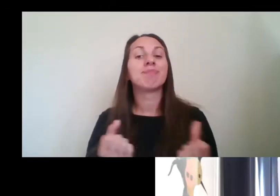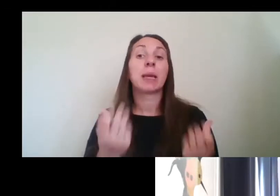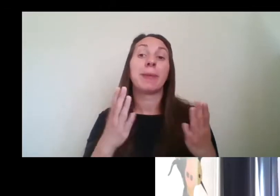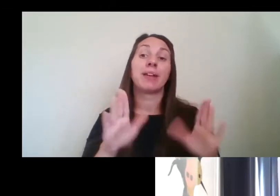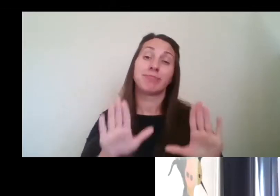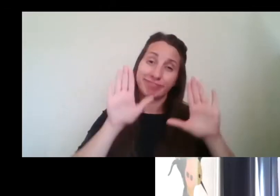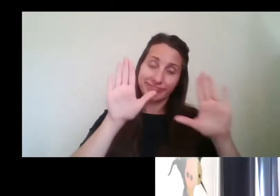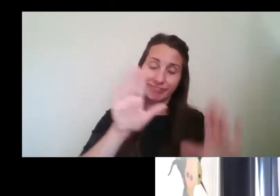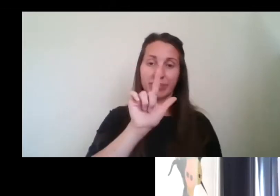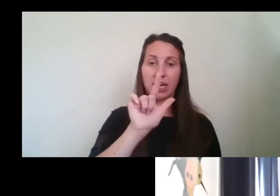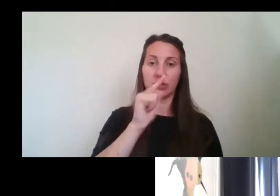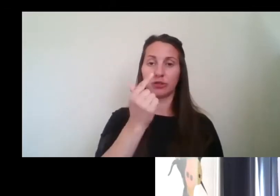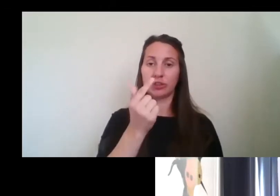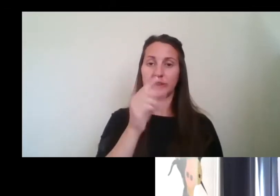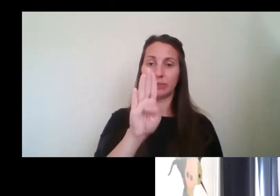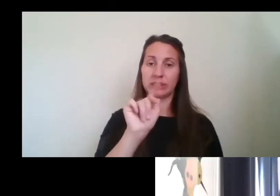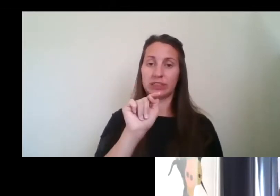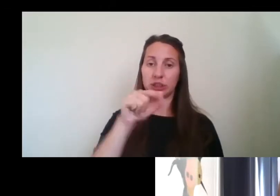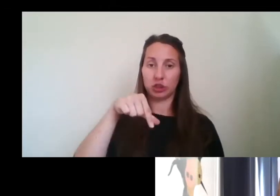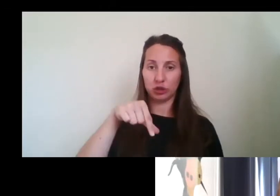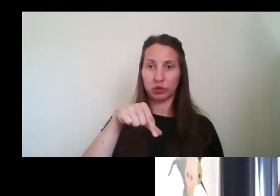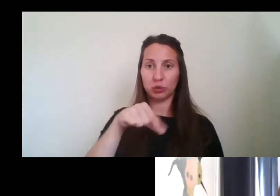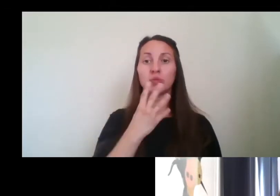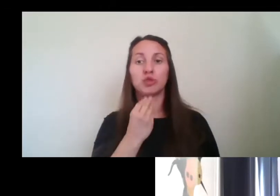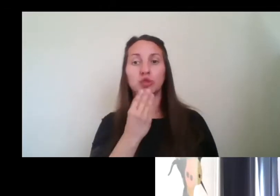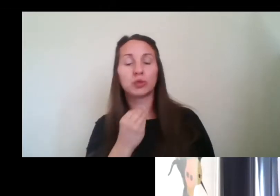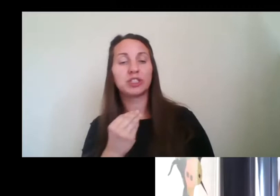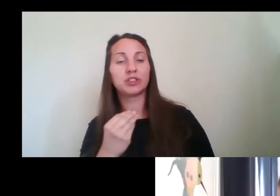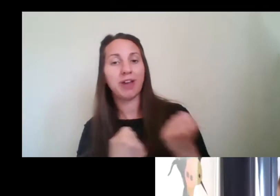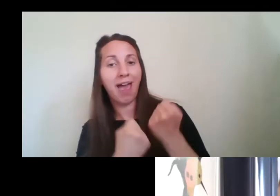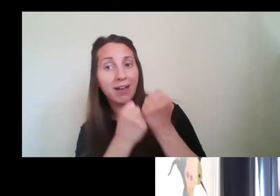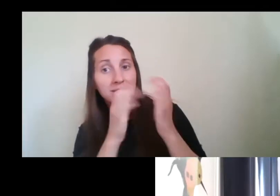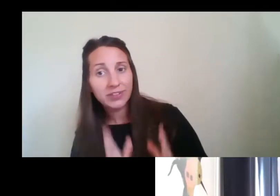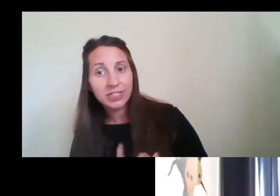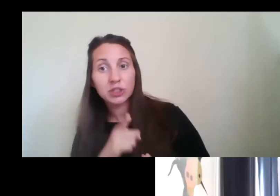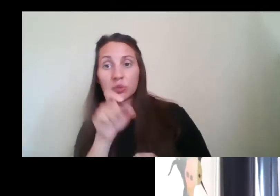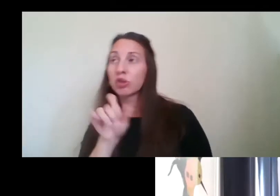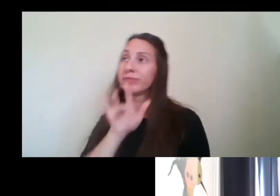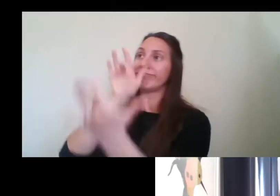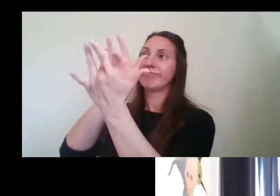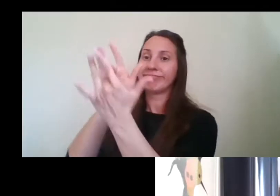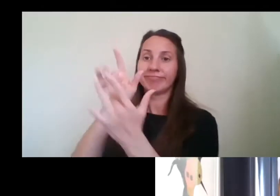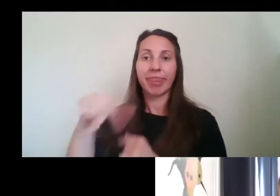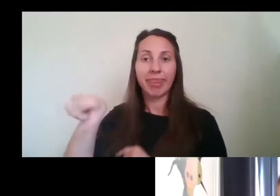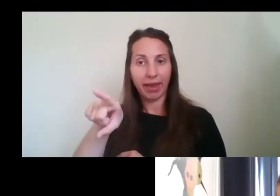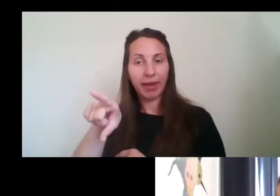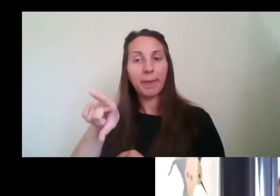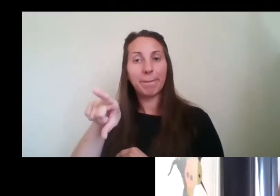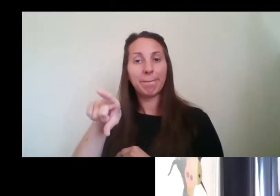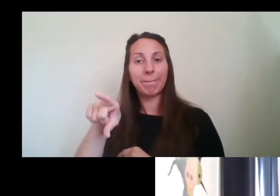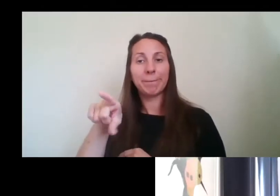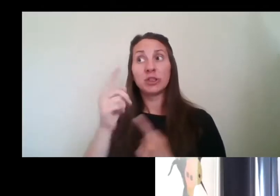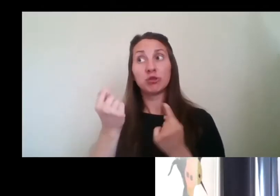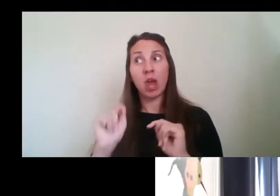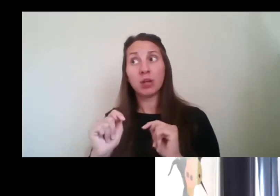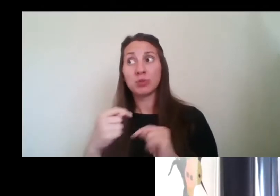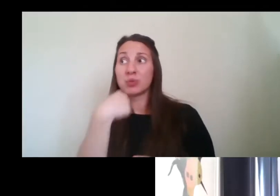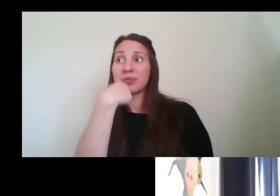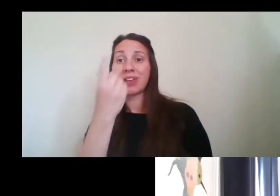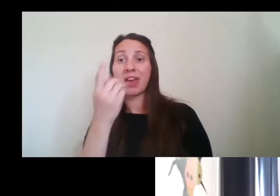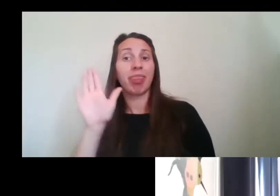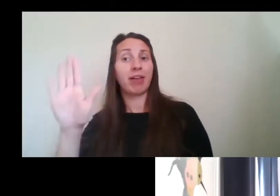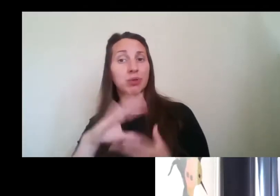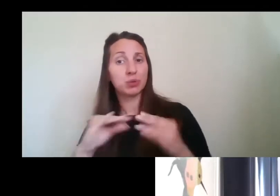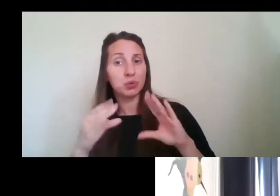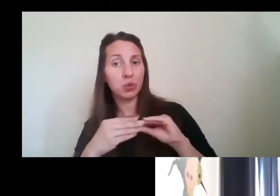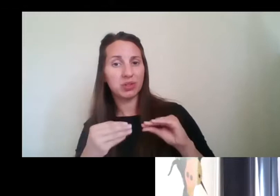LGBTQ Jewish advocates and activists with disabilities. You can reach out to those folks, you know, try to tell their stories, basically